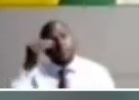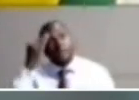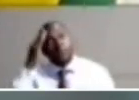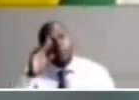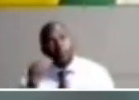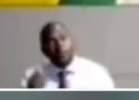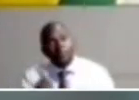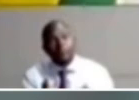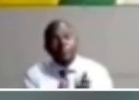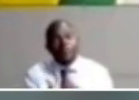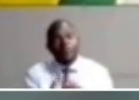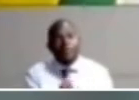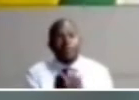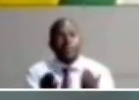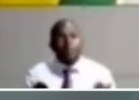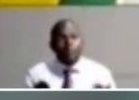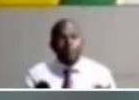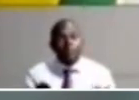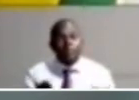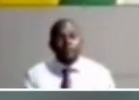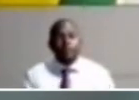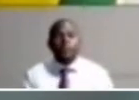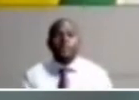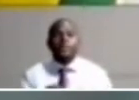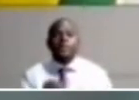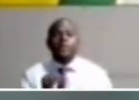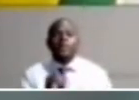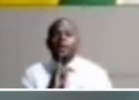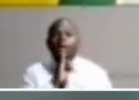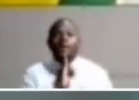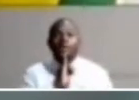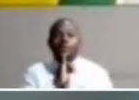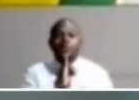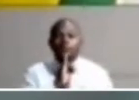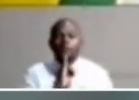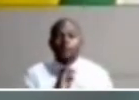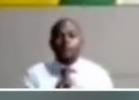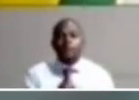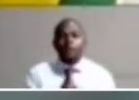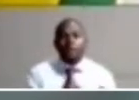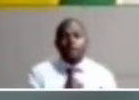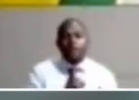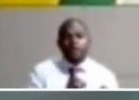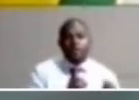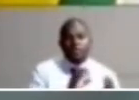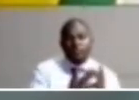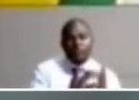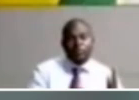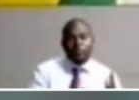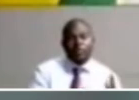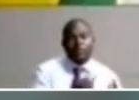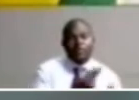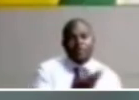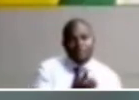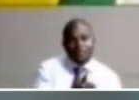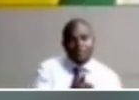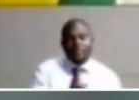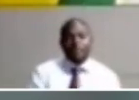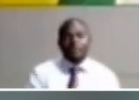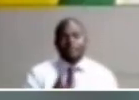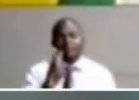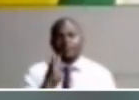Bible. But it is from Isaiah chapter 26,